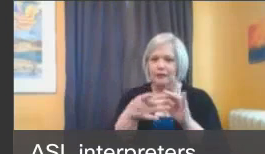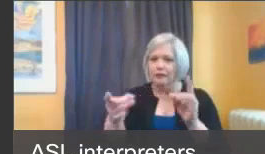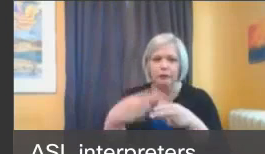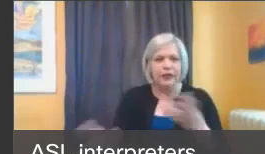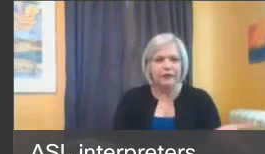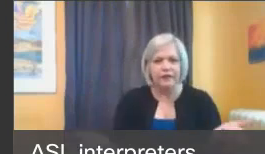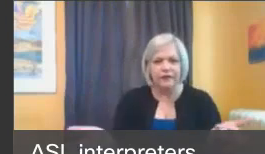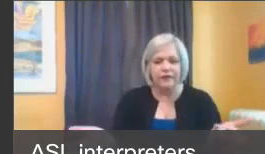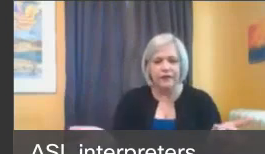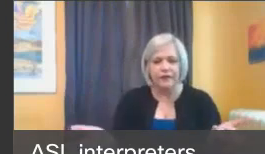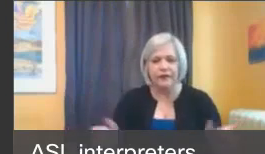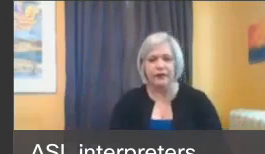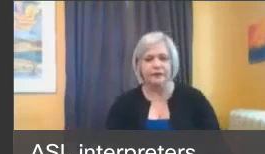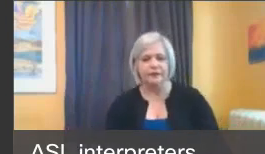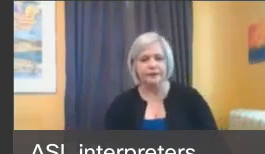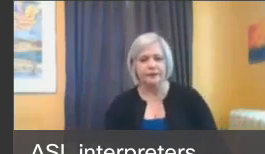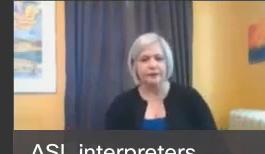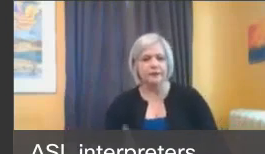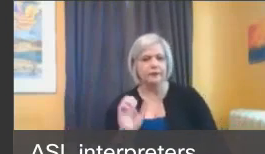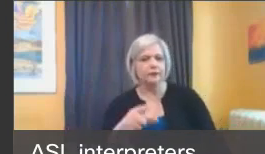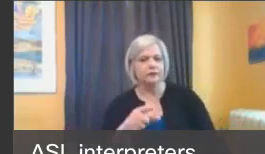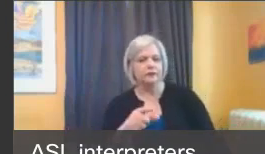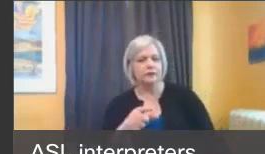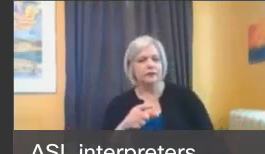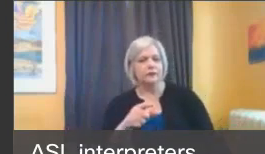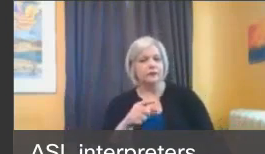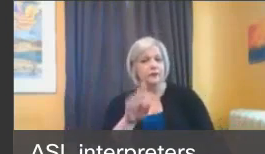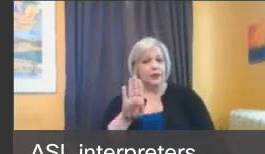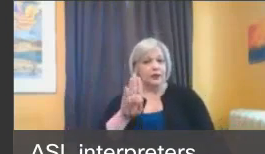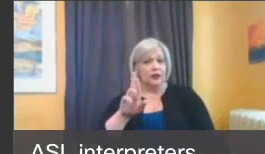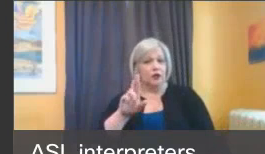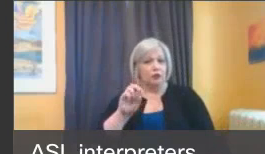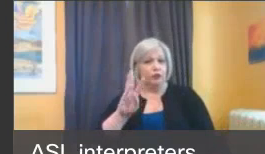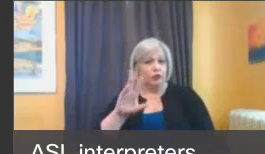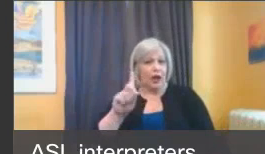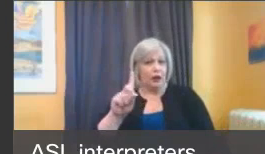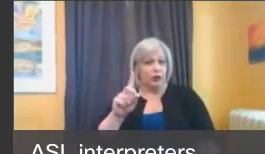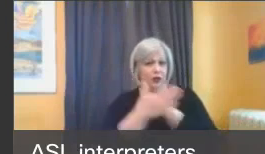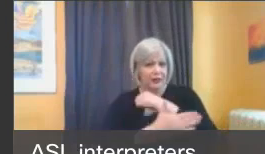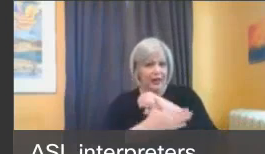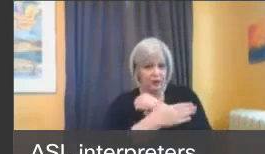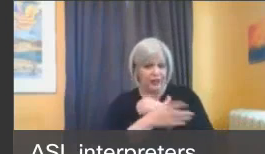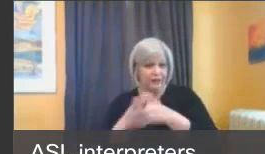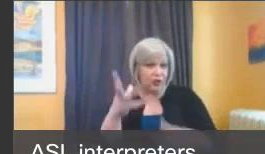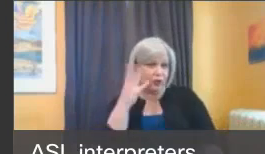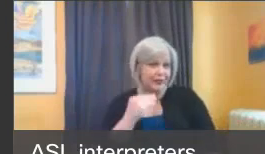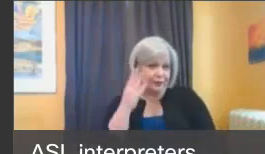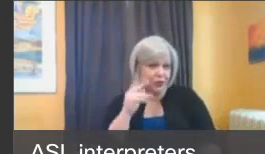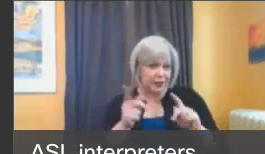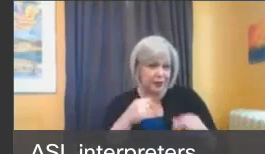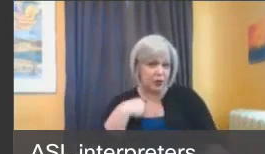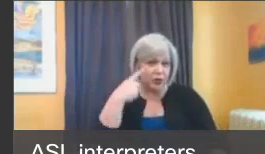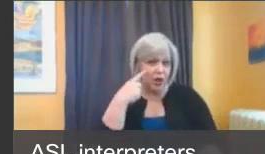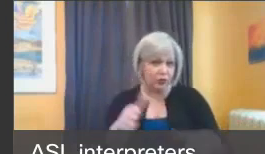had examples in Broward County of people who are presumed to have deceased who have shown up and